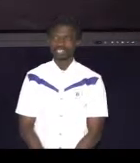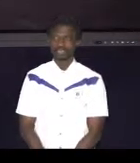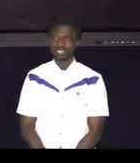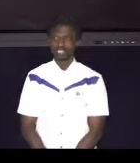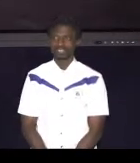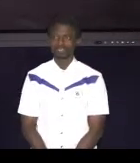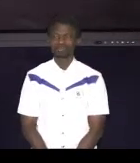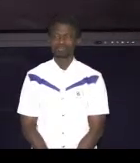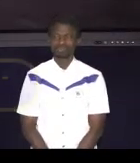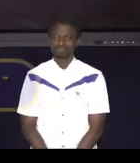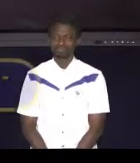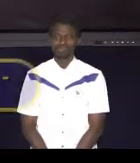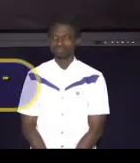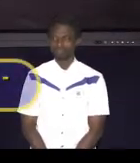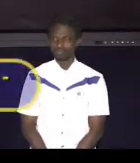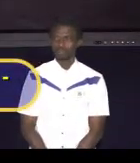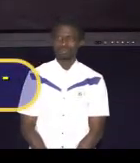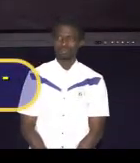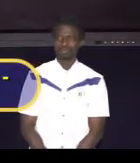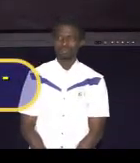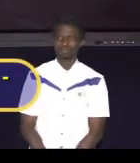Yeah.